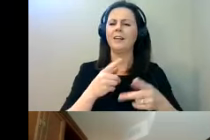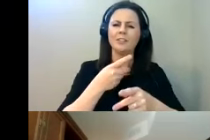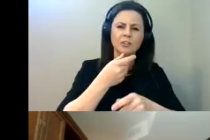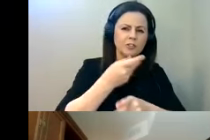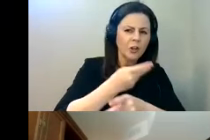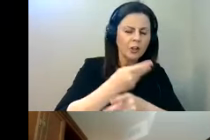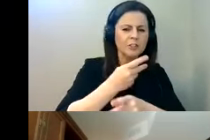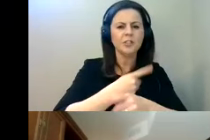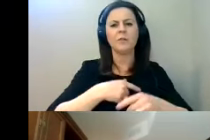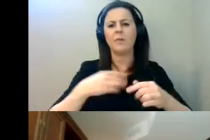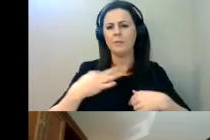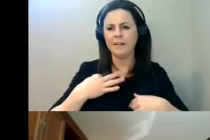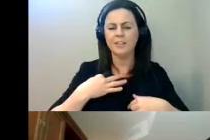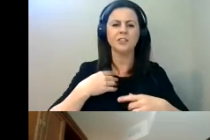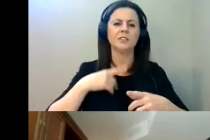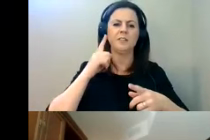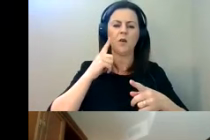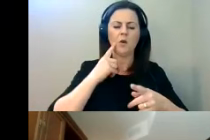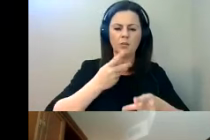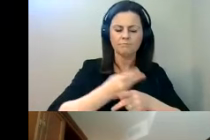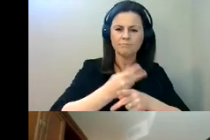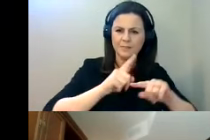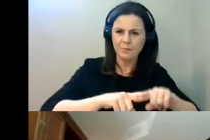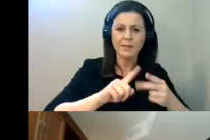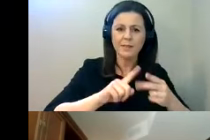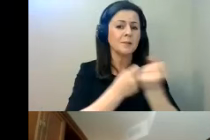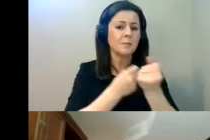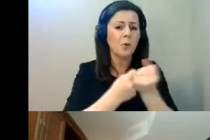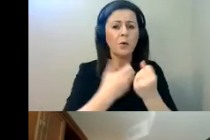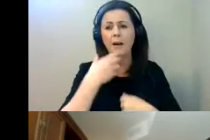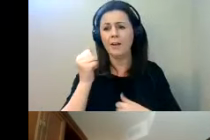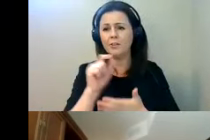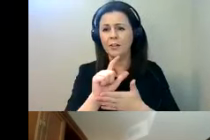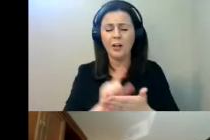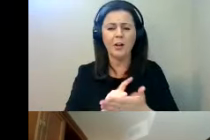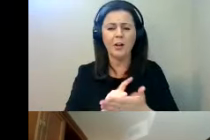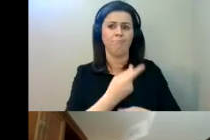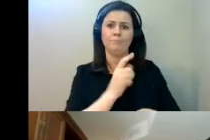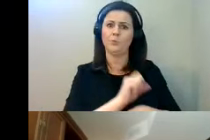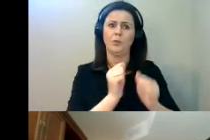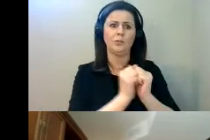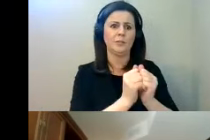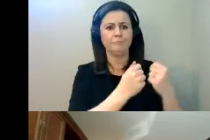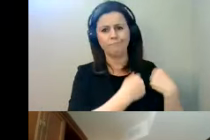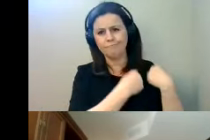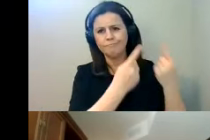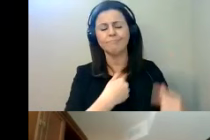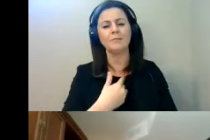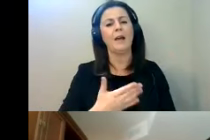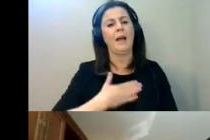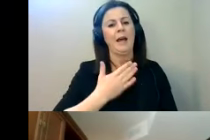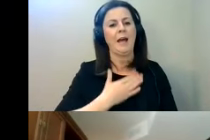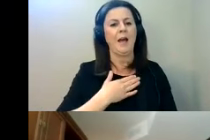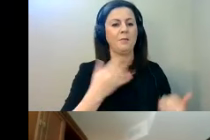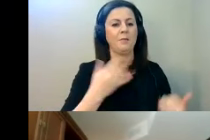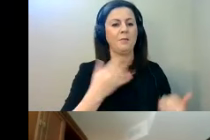dependent support, and elder law. I've worked with Kim on a number of occasions, and I'm so pleased that she's able to join us today and share her wealth of knowledge